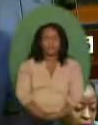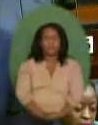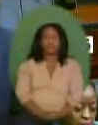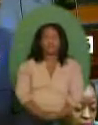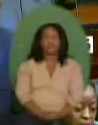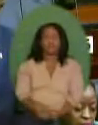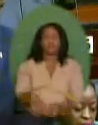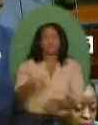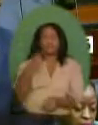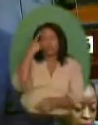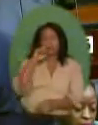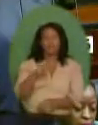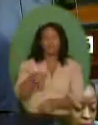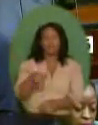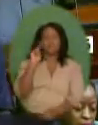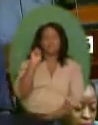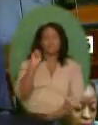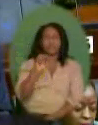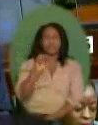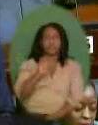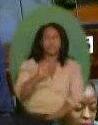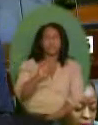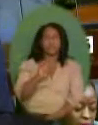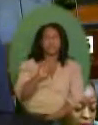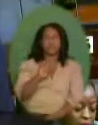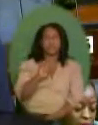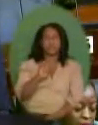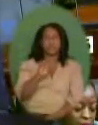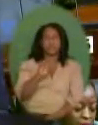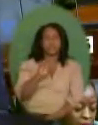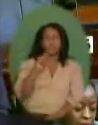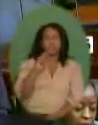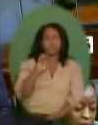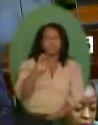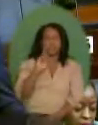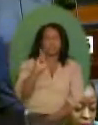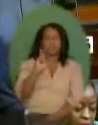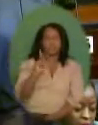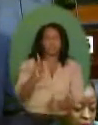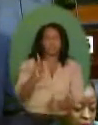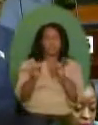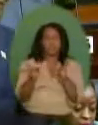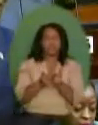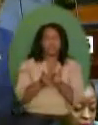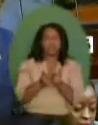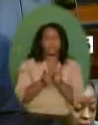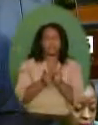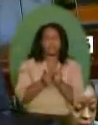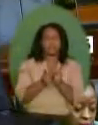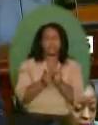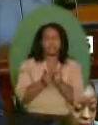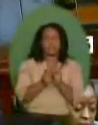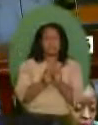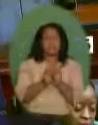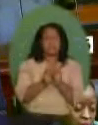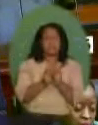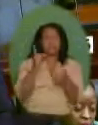of Tamana Intech Park in progressing the country's economic development agenda include: